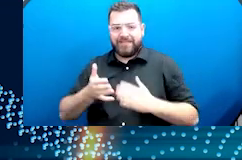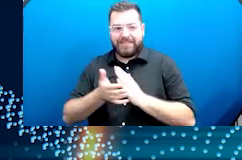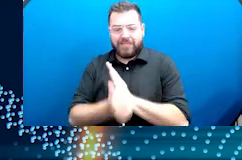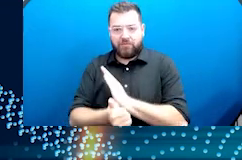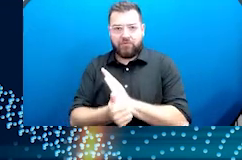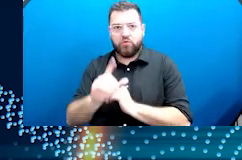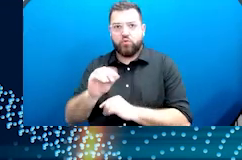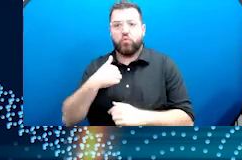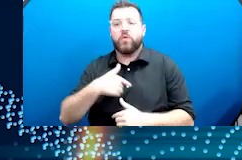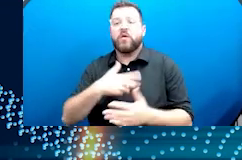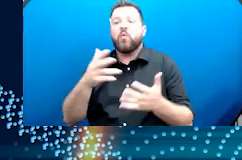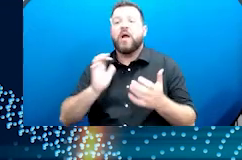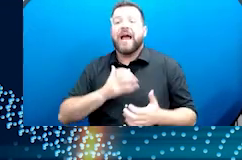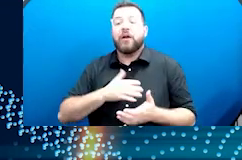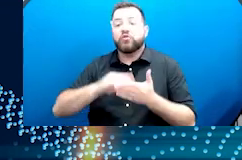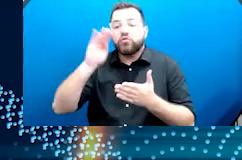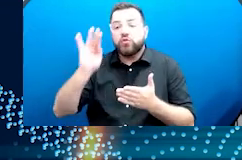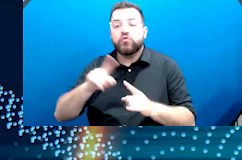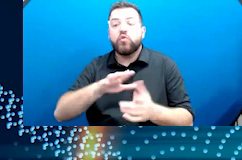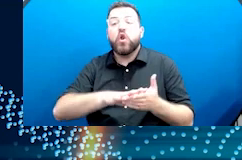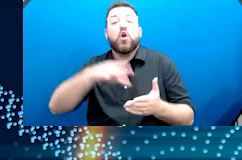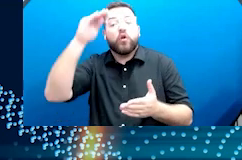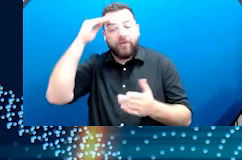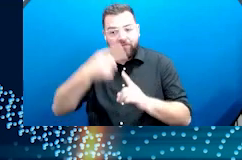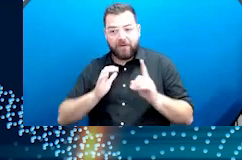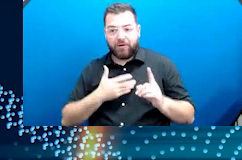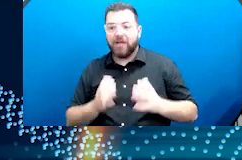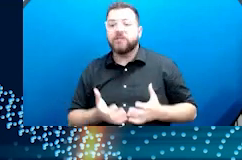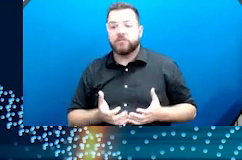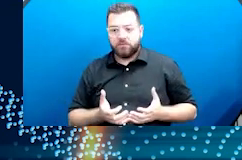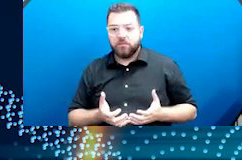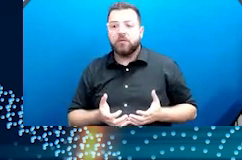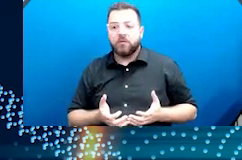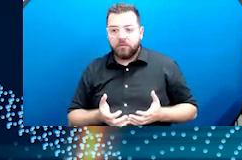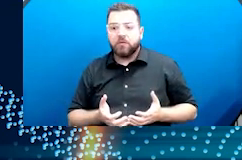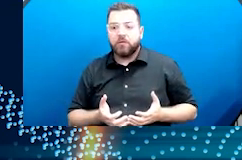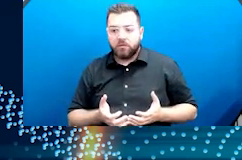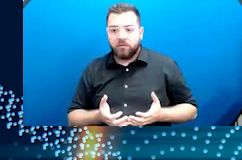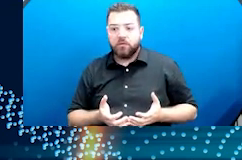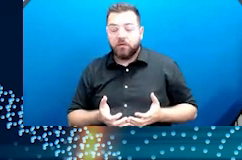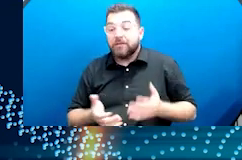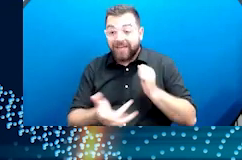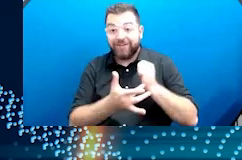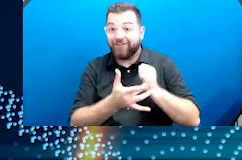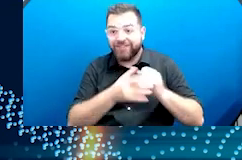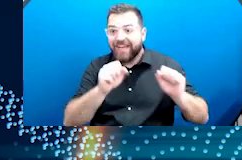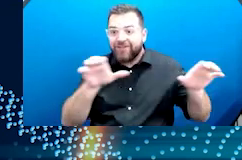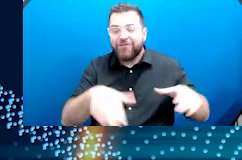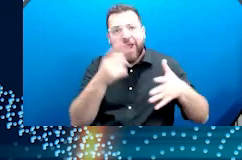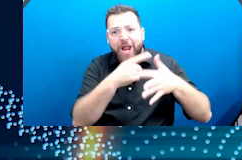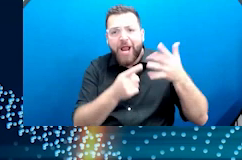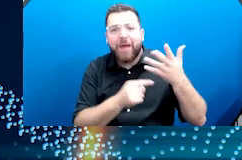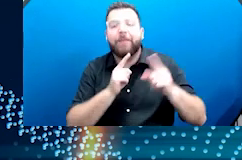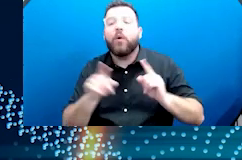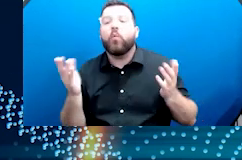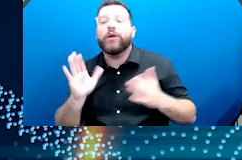students to take away from our course? Yes, technology, it can do all of this, but what are the human skills